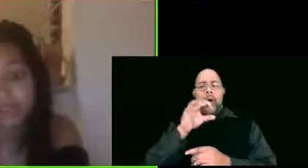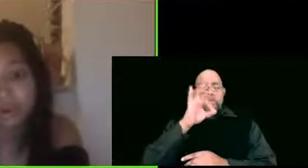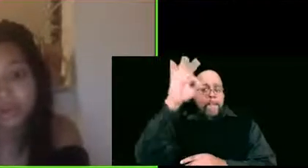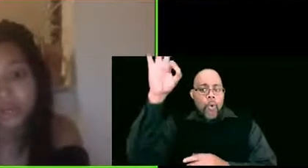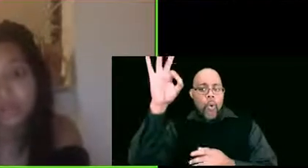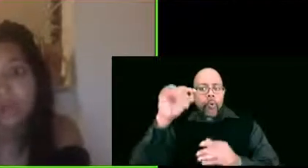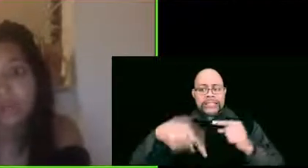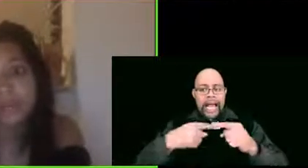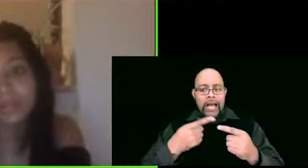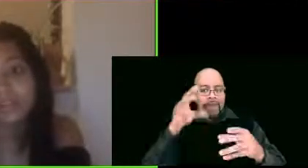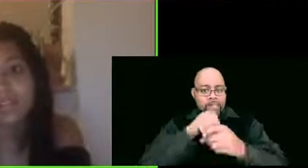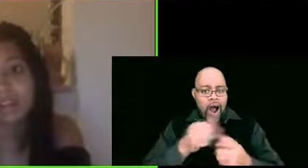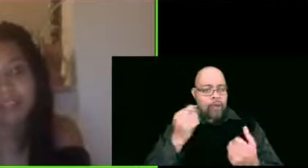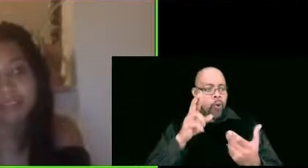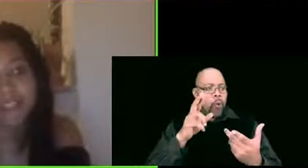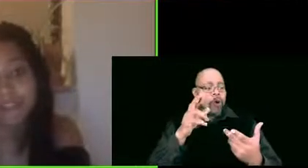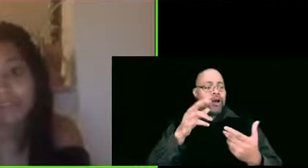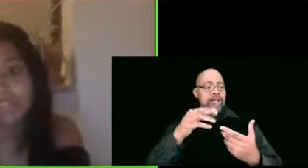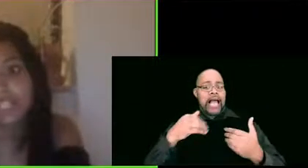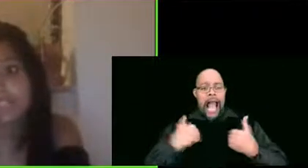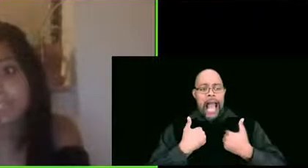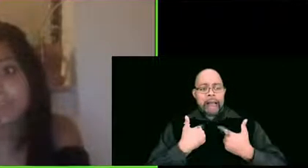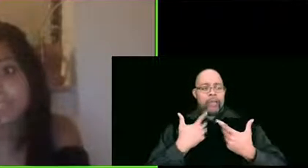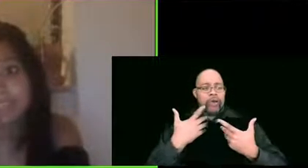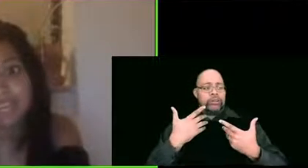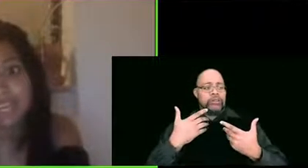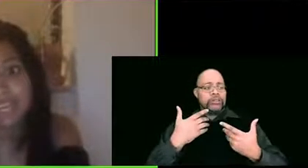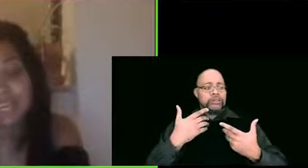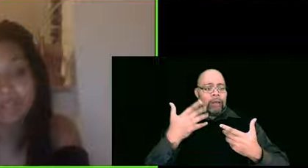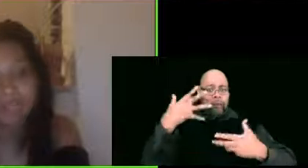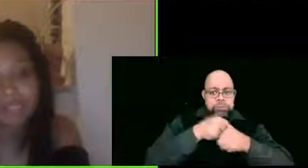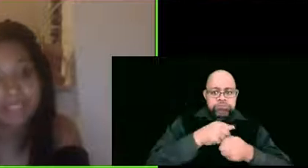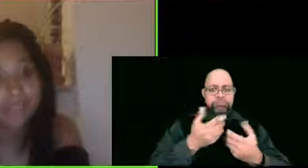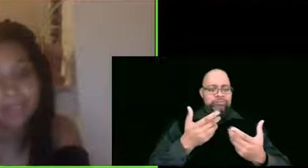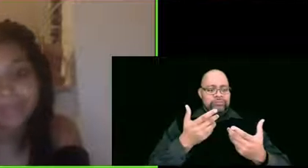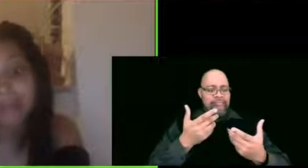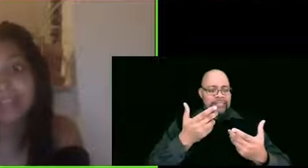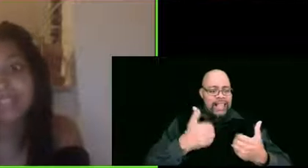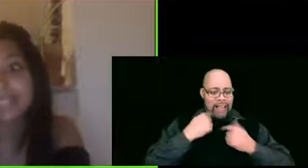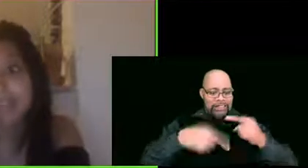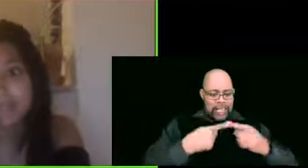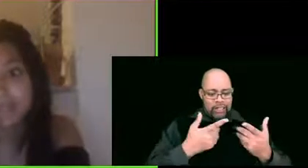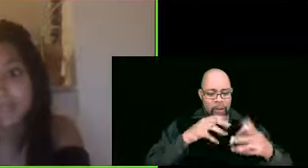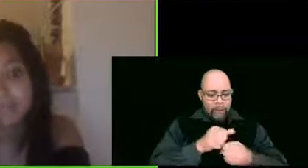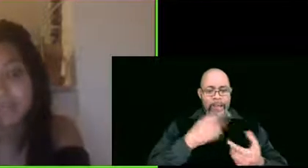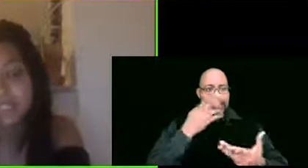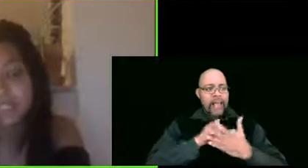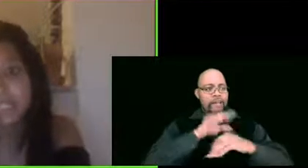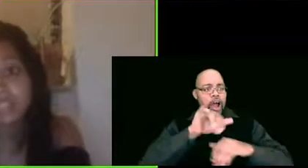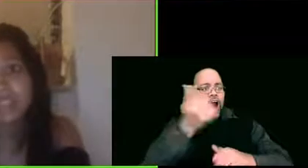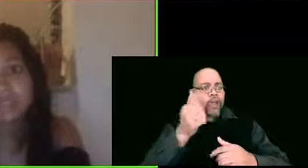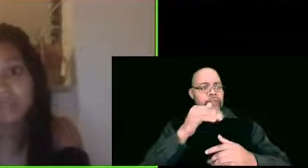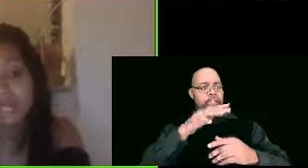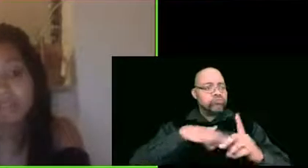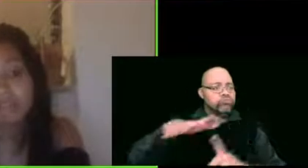cycle that's involved, or because there's been a crash on a foundation fish species recently and you didn't realize how that would impact that entire ecosystem.